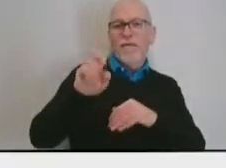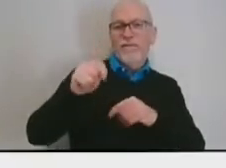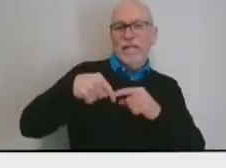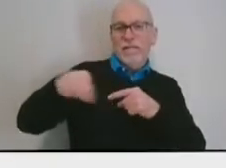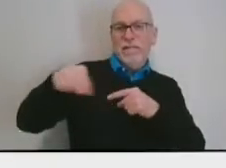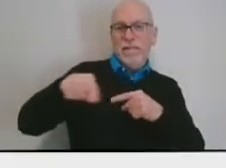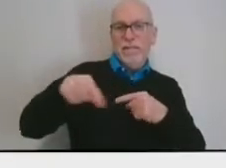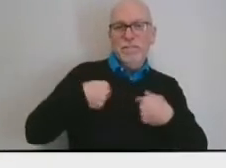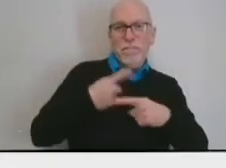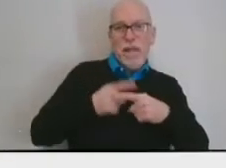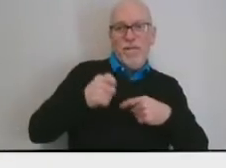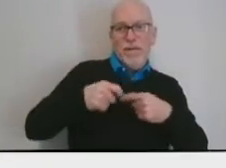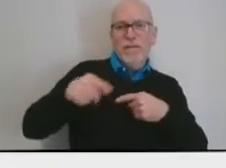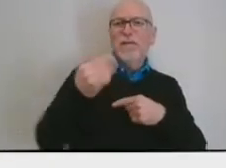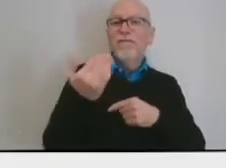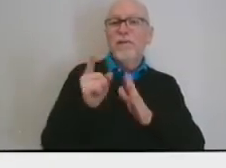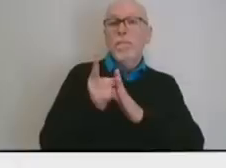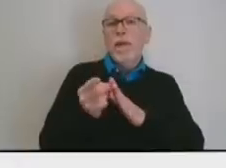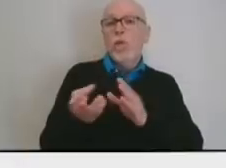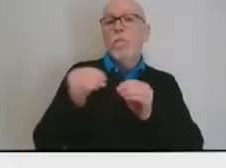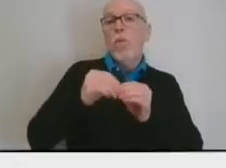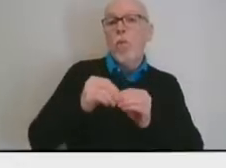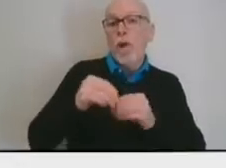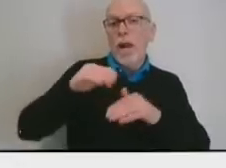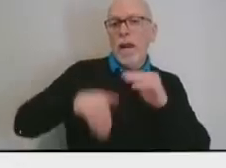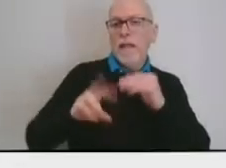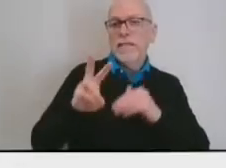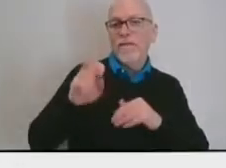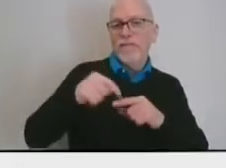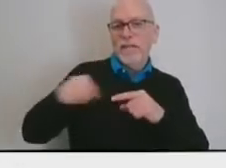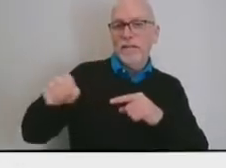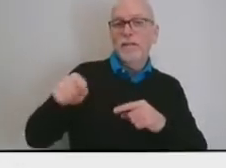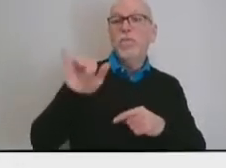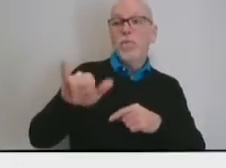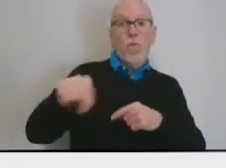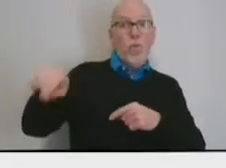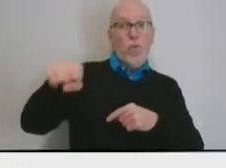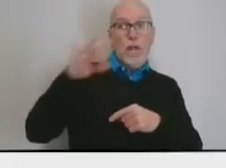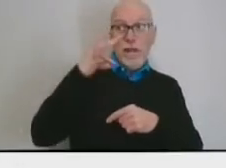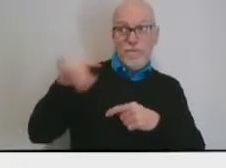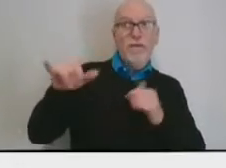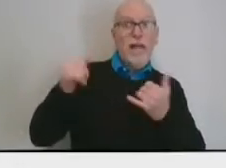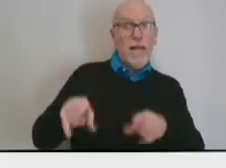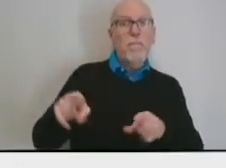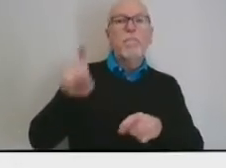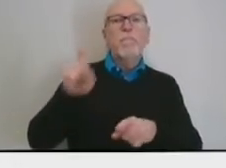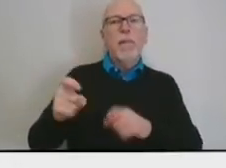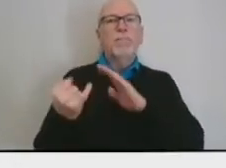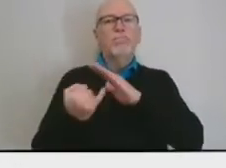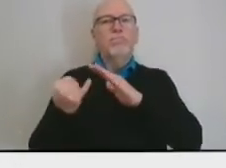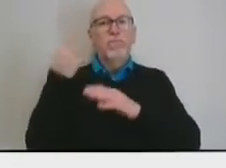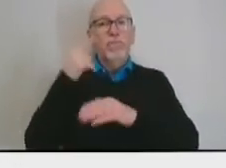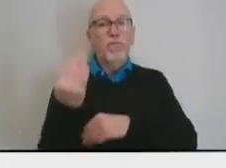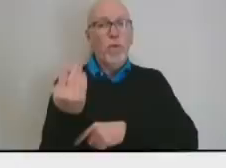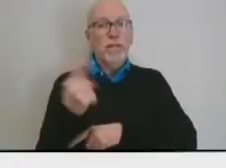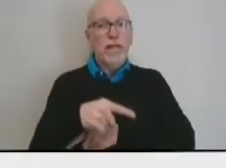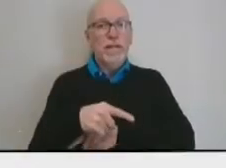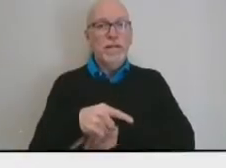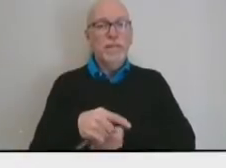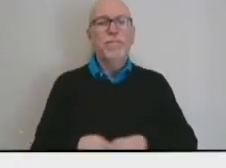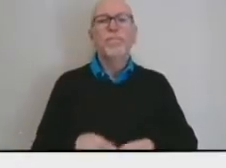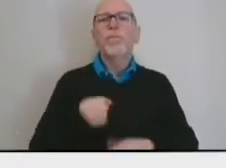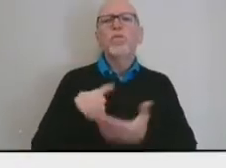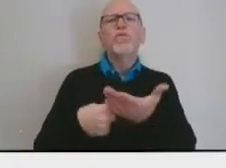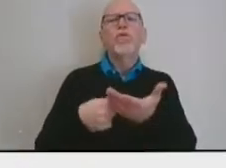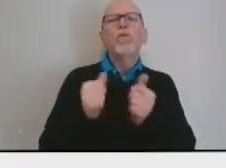for 15 minutes or more. Those individuals have been required to quarantine for 14 days. As we have talked with schools, we have